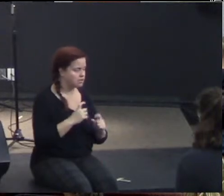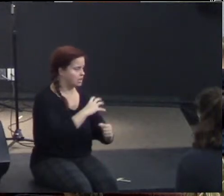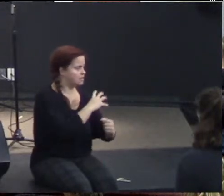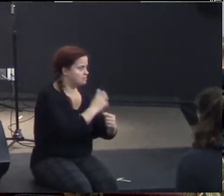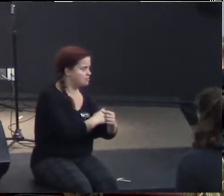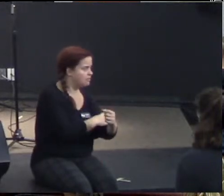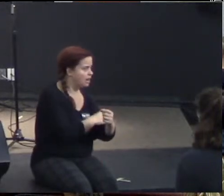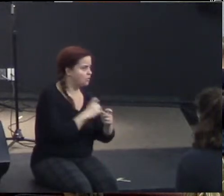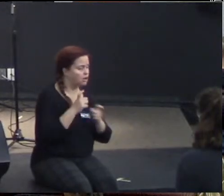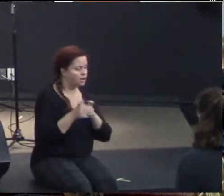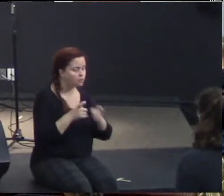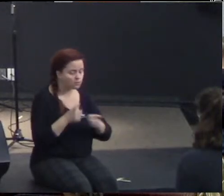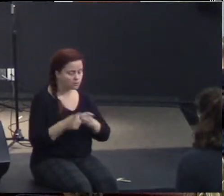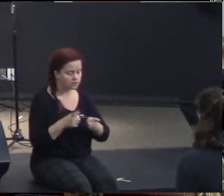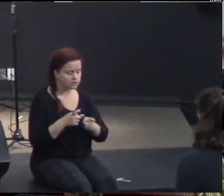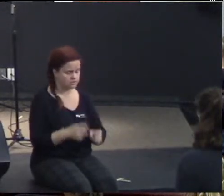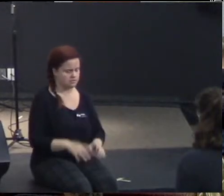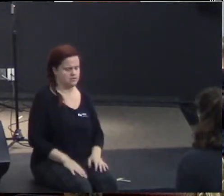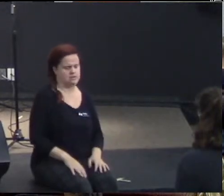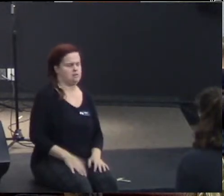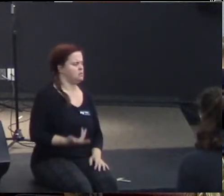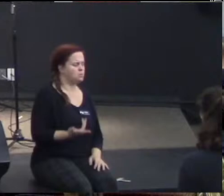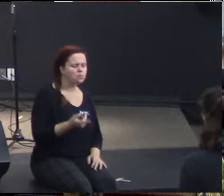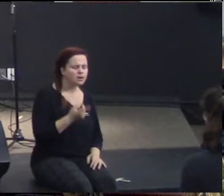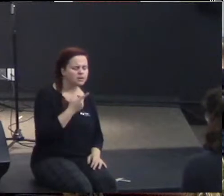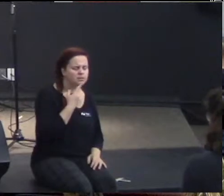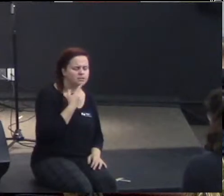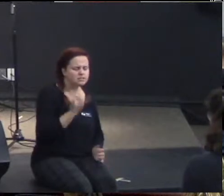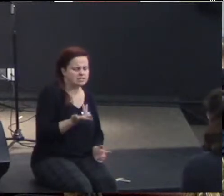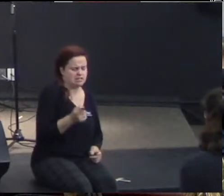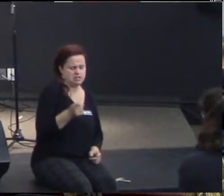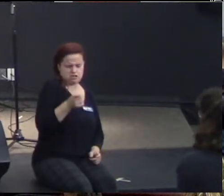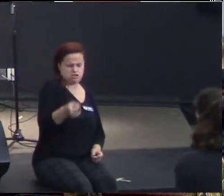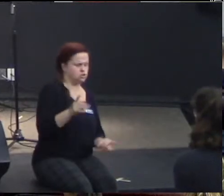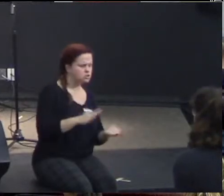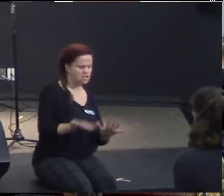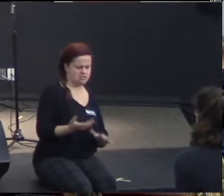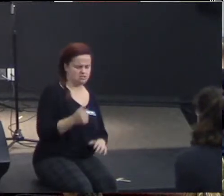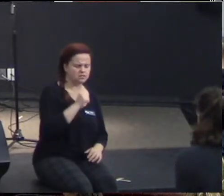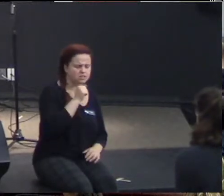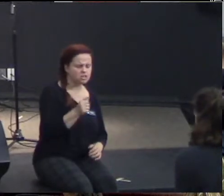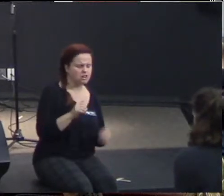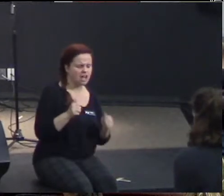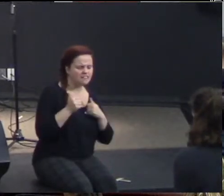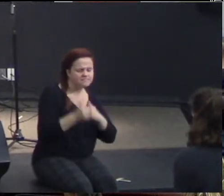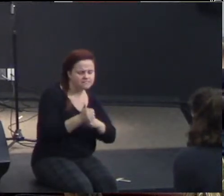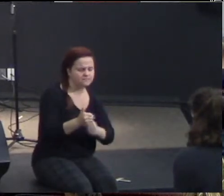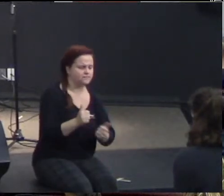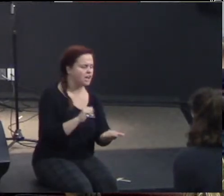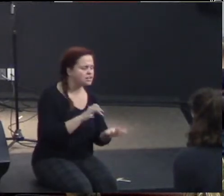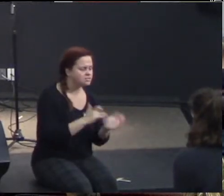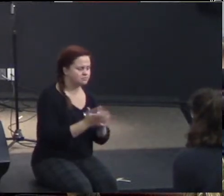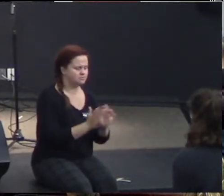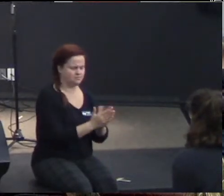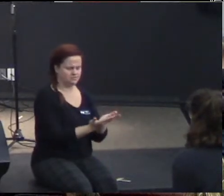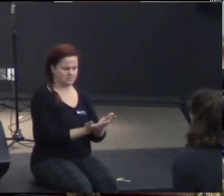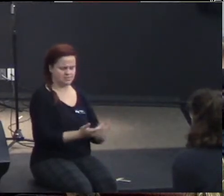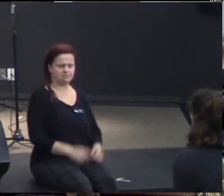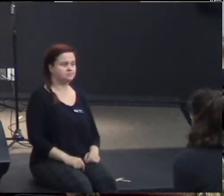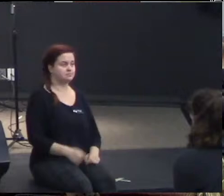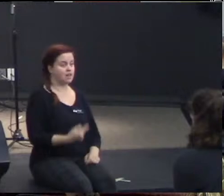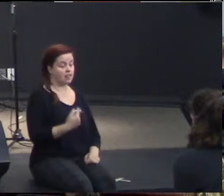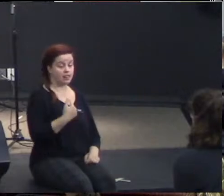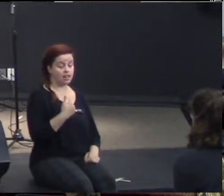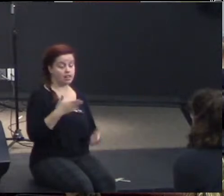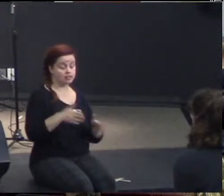the nations. This whole talk about you dying, you obviously aren't following the Bible. You got to follow the Bible, Jesus. Come on, let me tell you how it's supposed to go